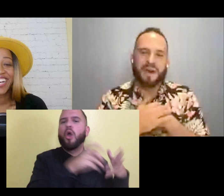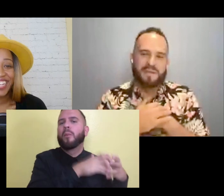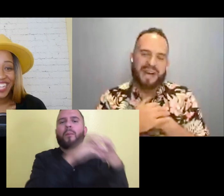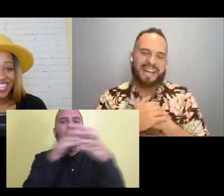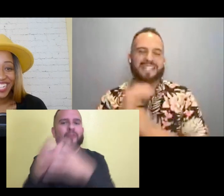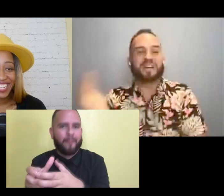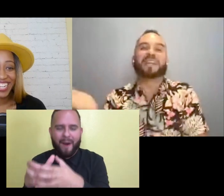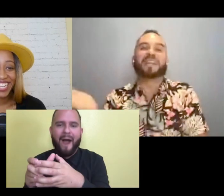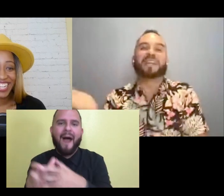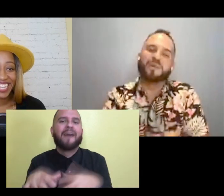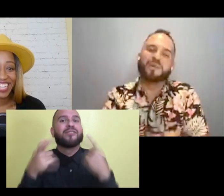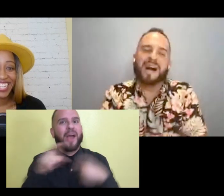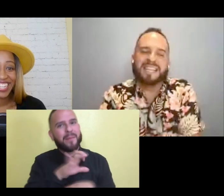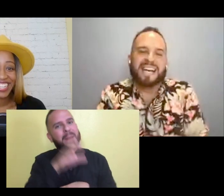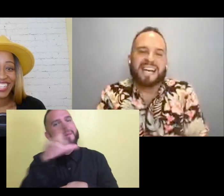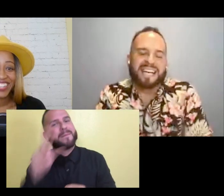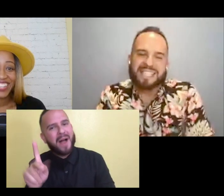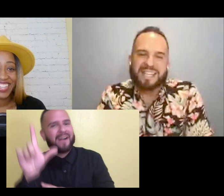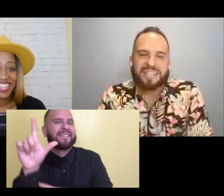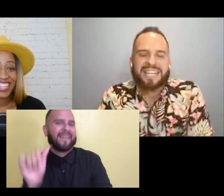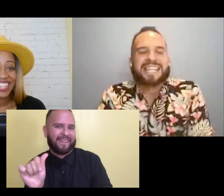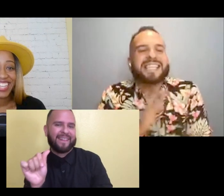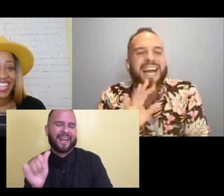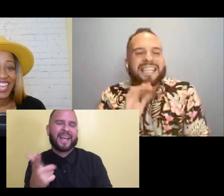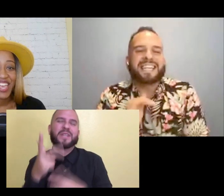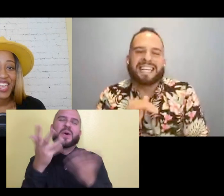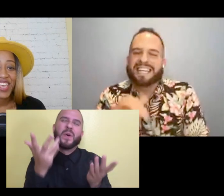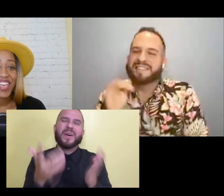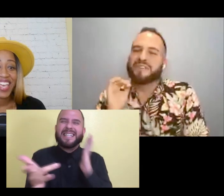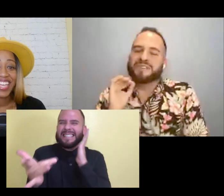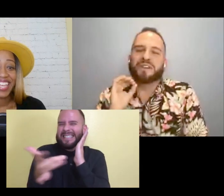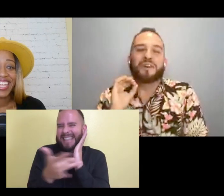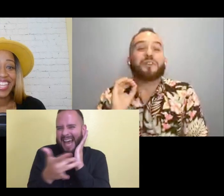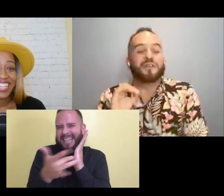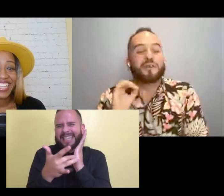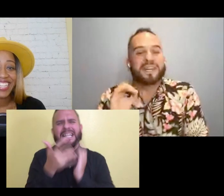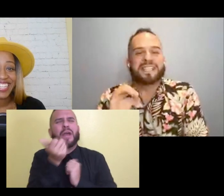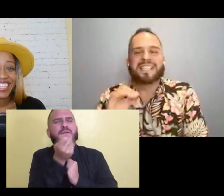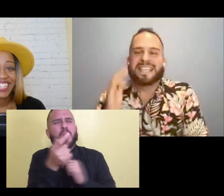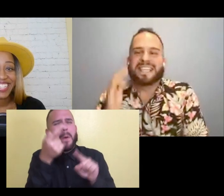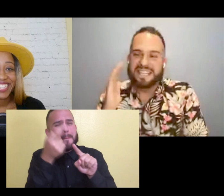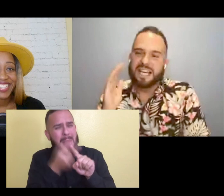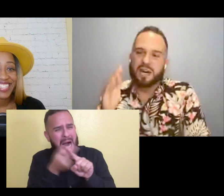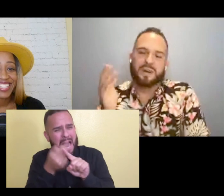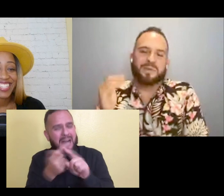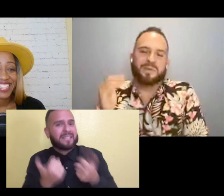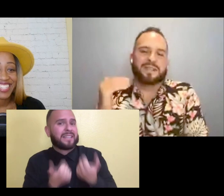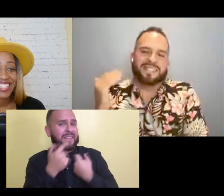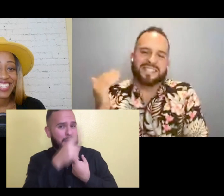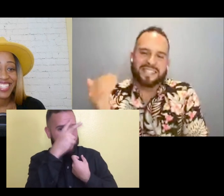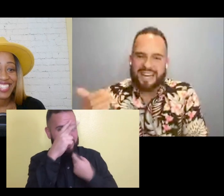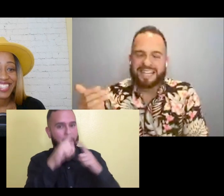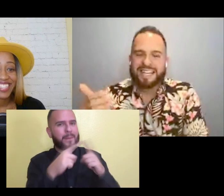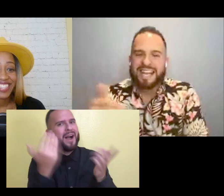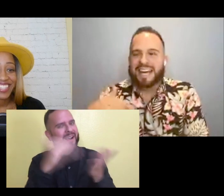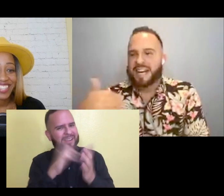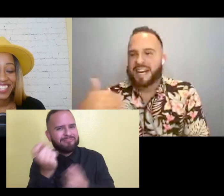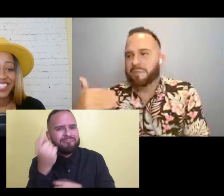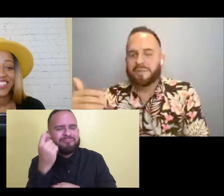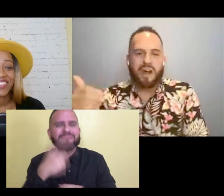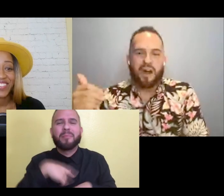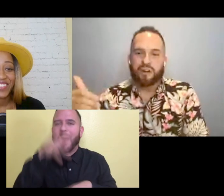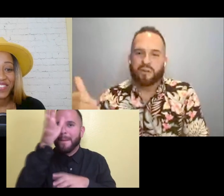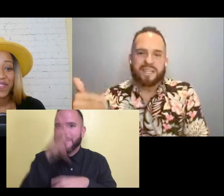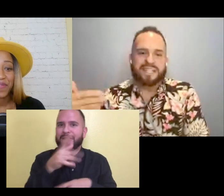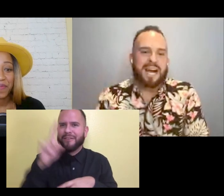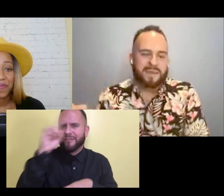just going to go back. And so we ended up moving back to LA. So technically, even though it was only for a few months, the idea was we were there to stay. Had it not